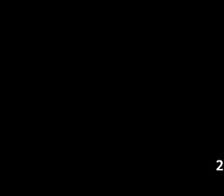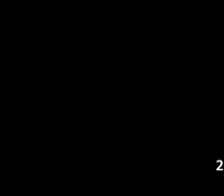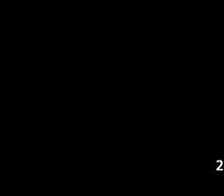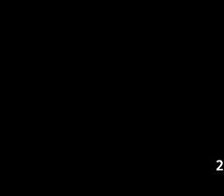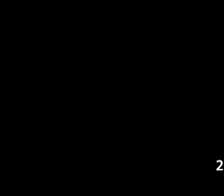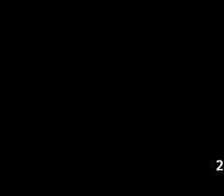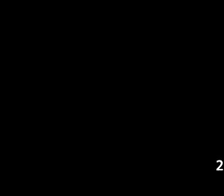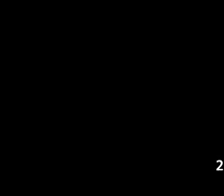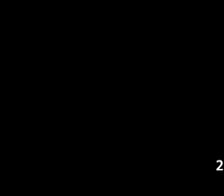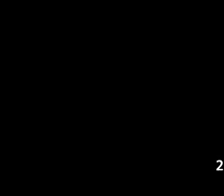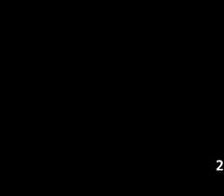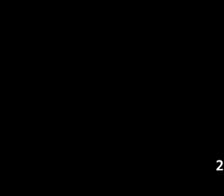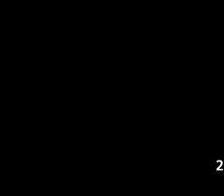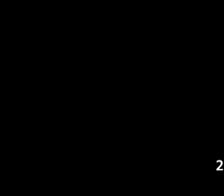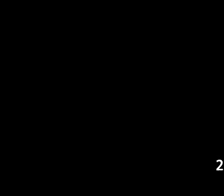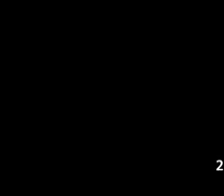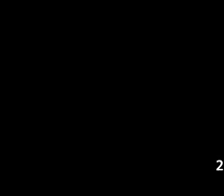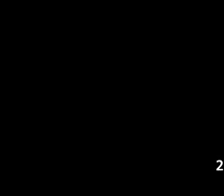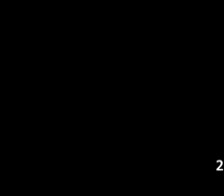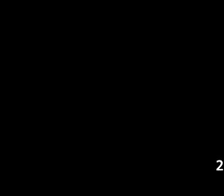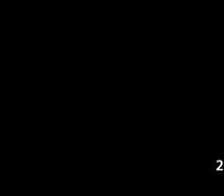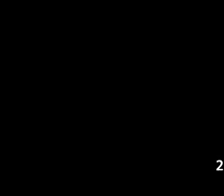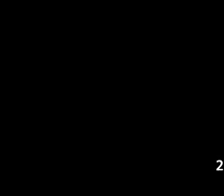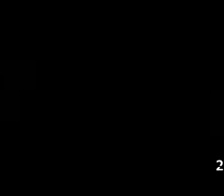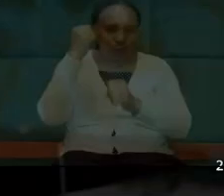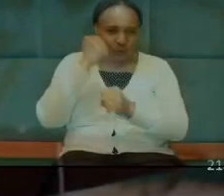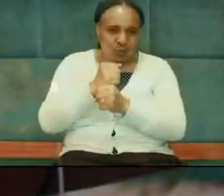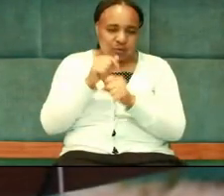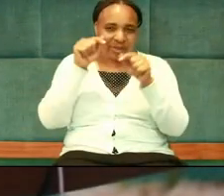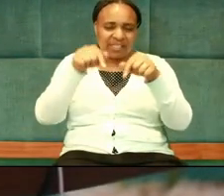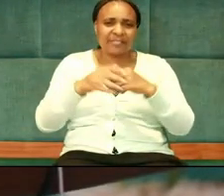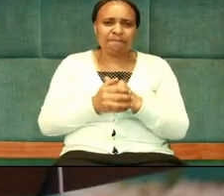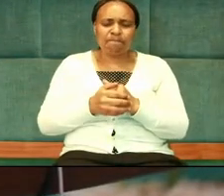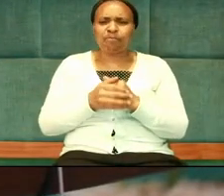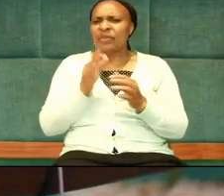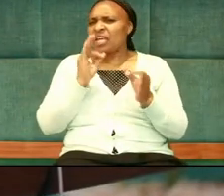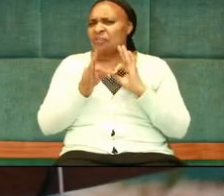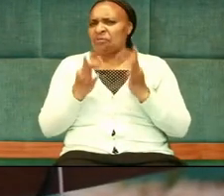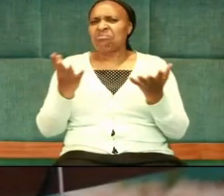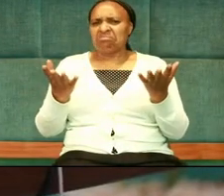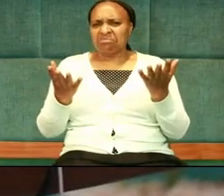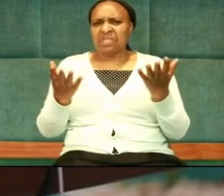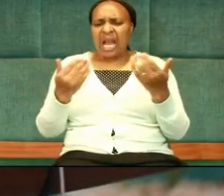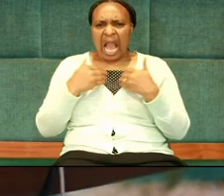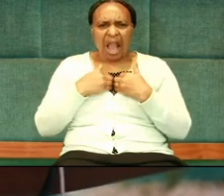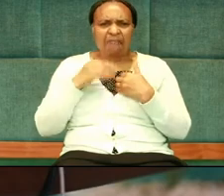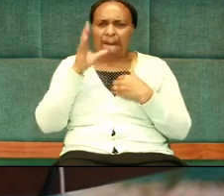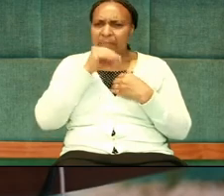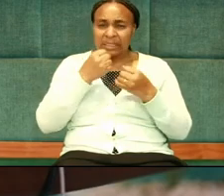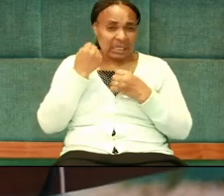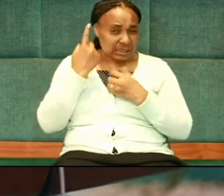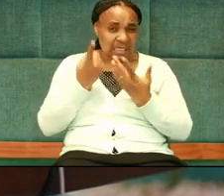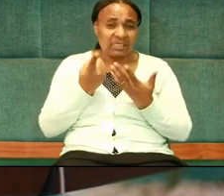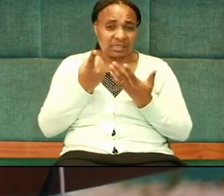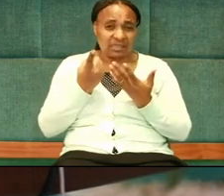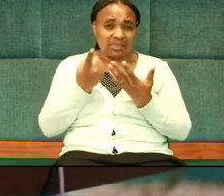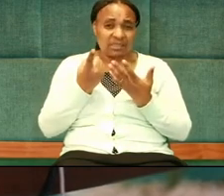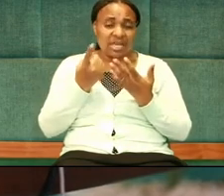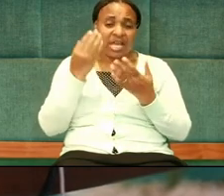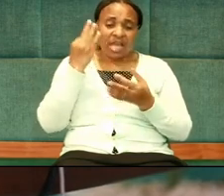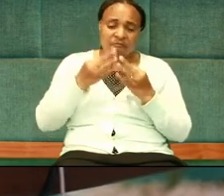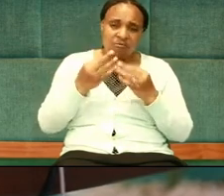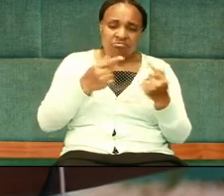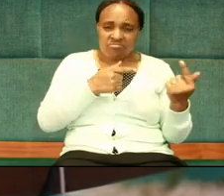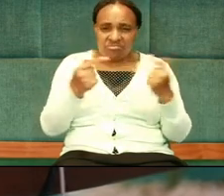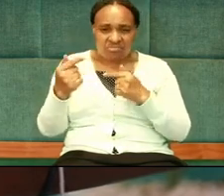A man must develop the capacity to do this. If we do have a misunderstanding or a pervish outburst